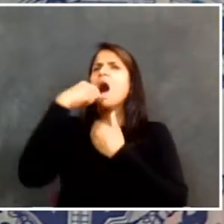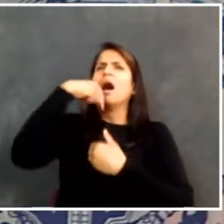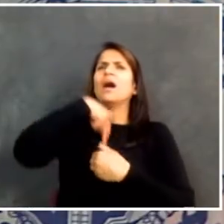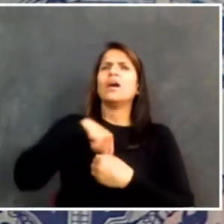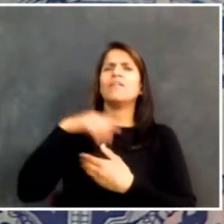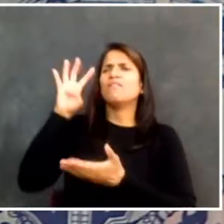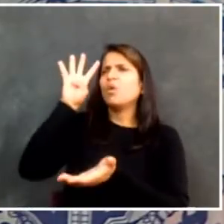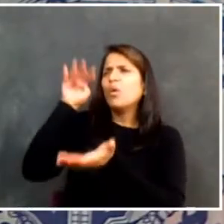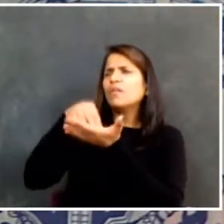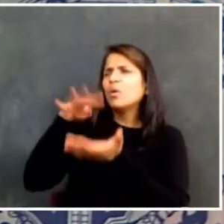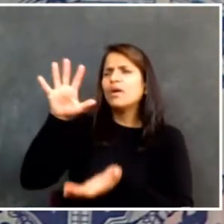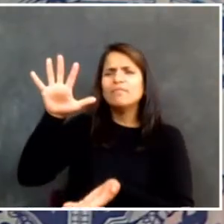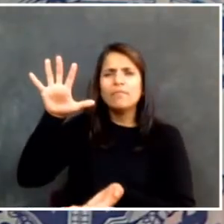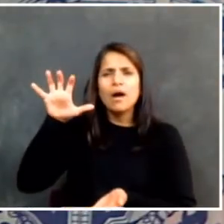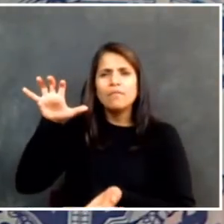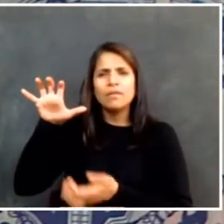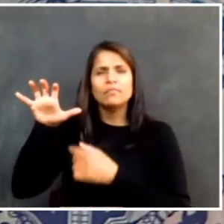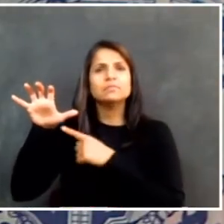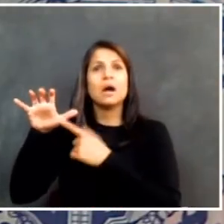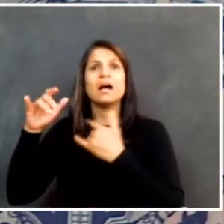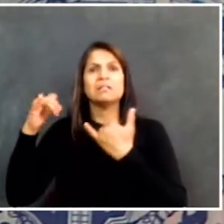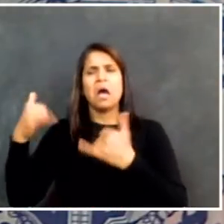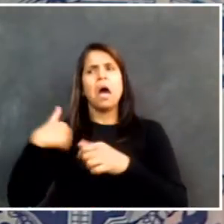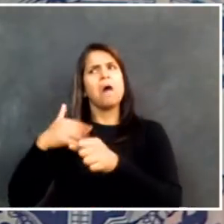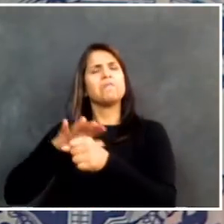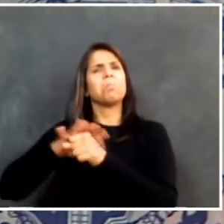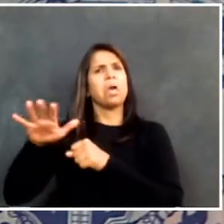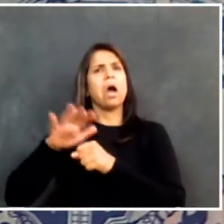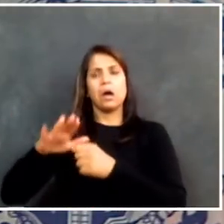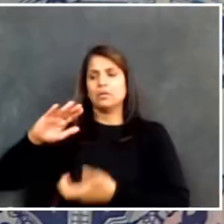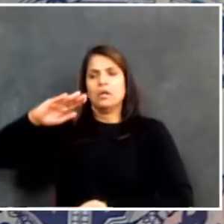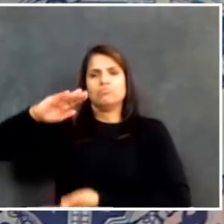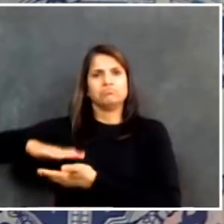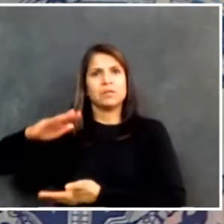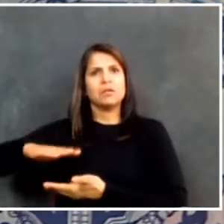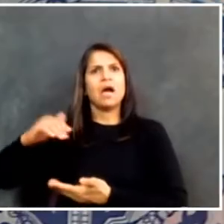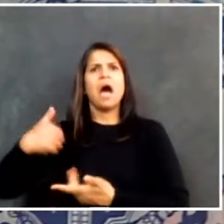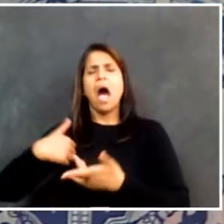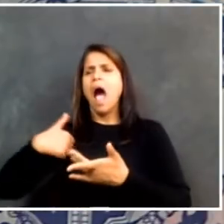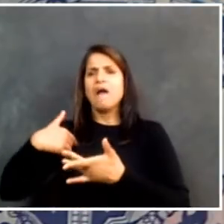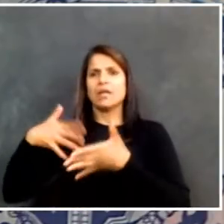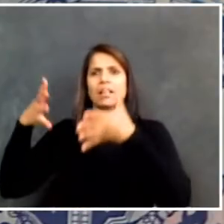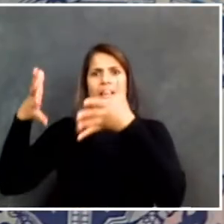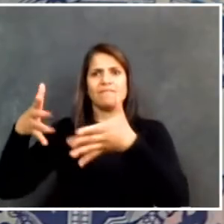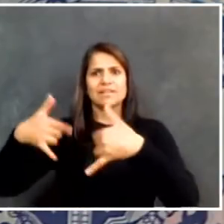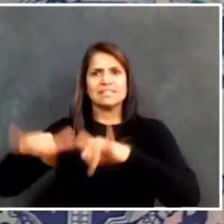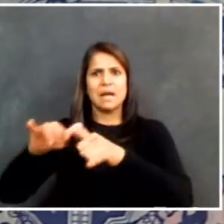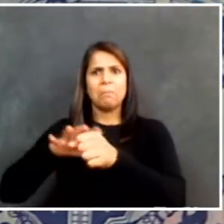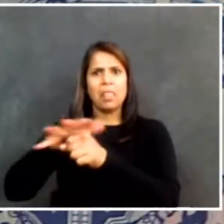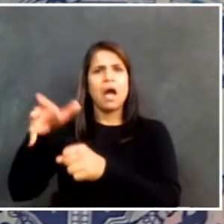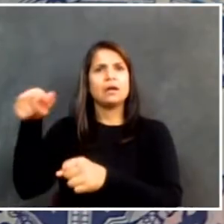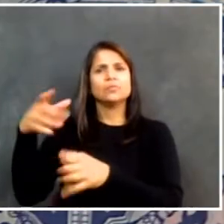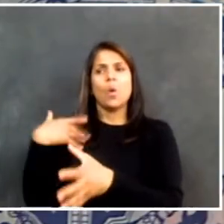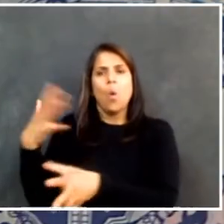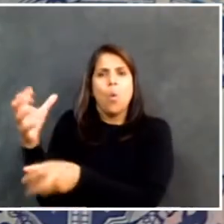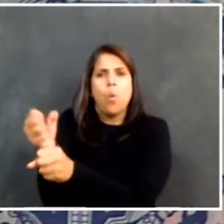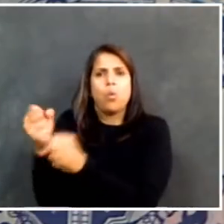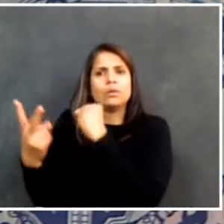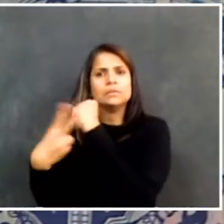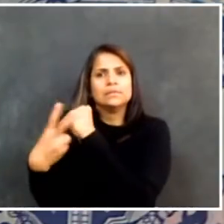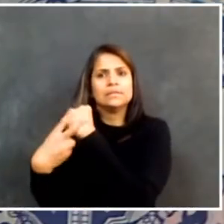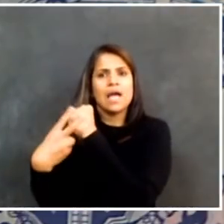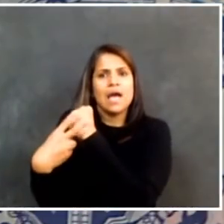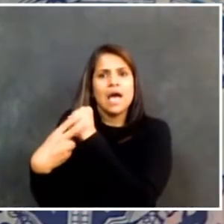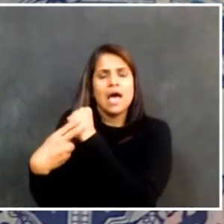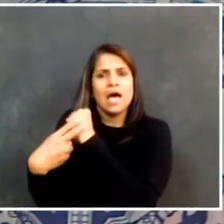But remember, even though the number of people who needed a ventilator each day, the increase was less than we expected, thank God,